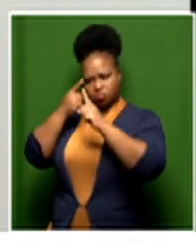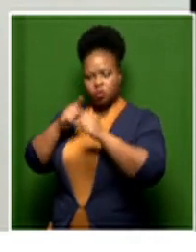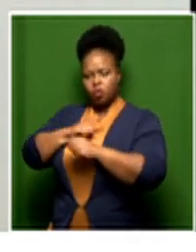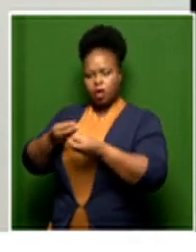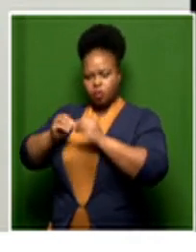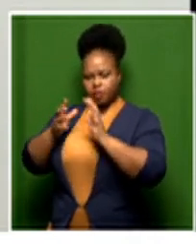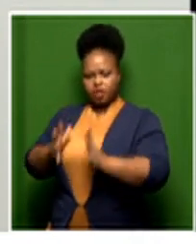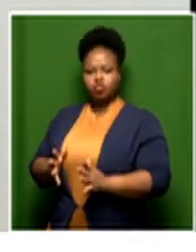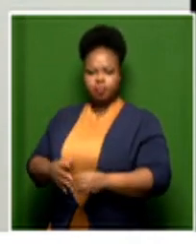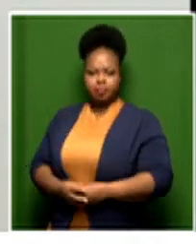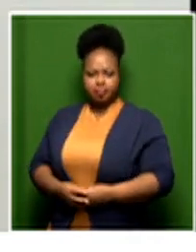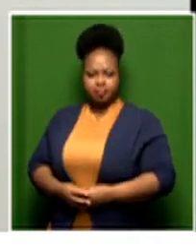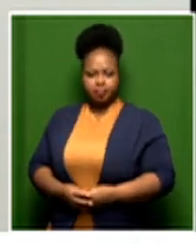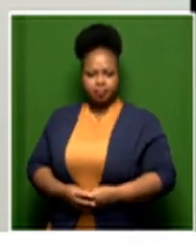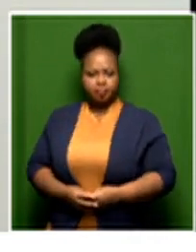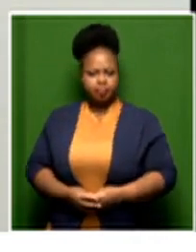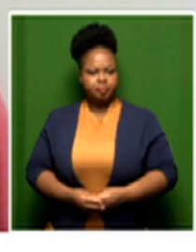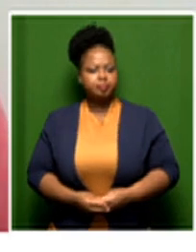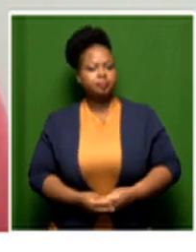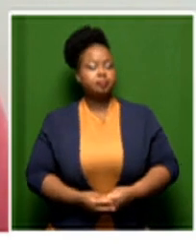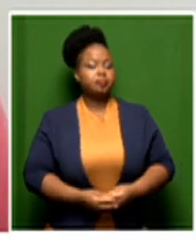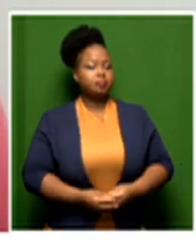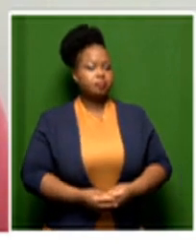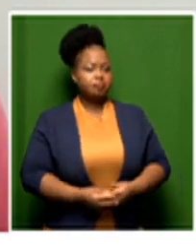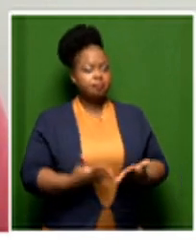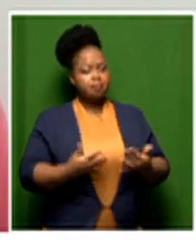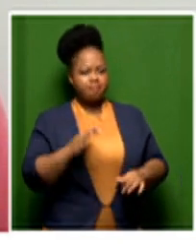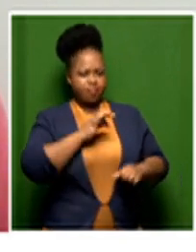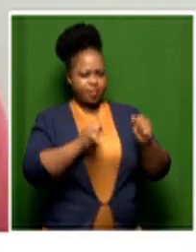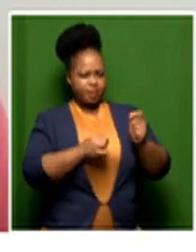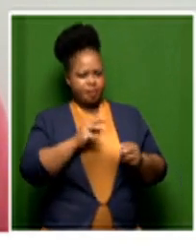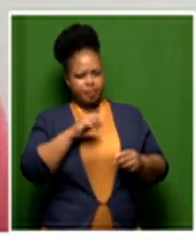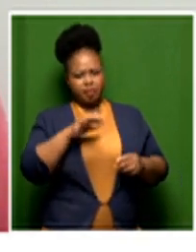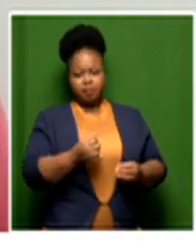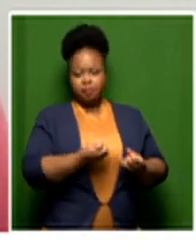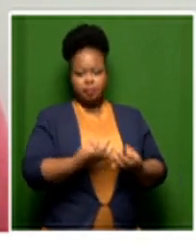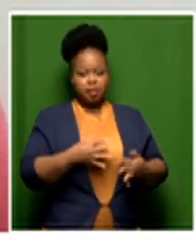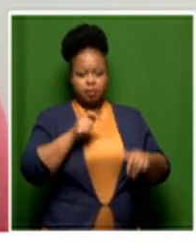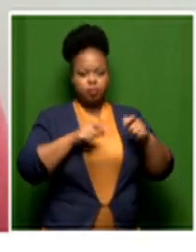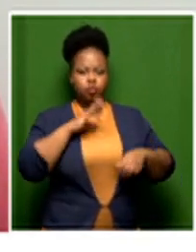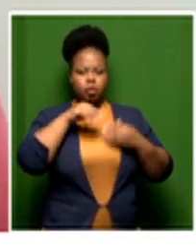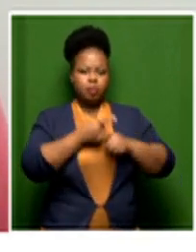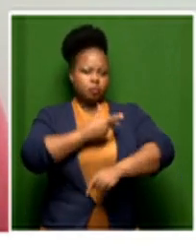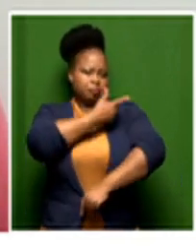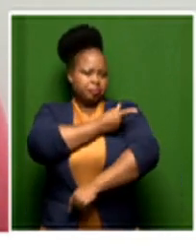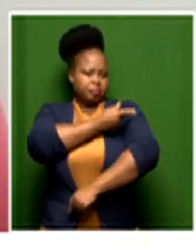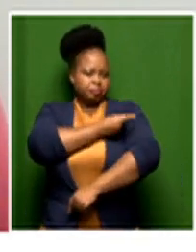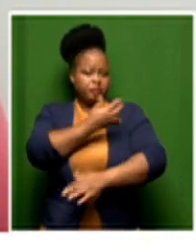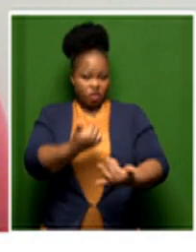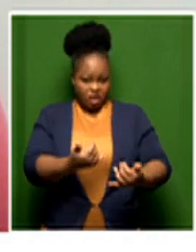actual manufacturer of that particular product. And in closing, Momeena, a lot of talk about vaccines at the